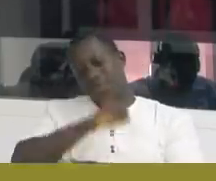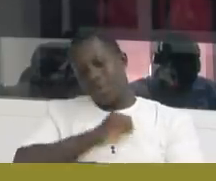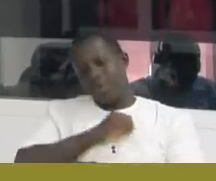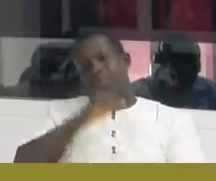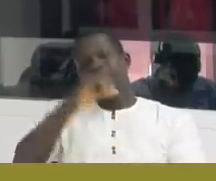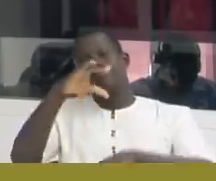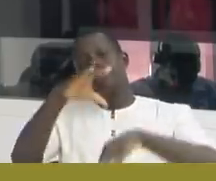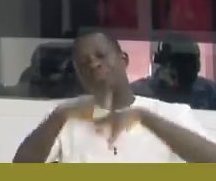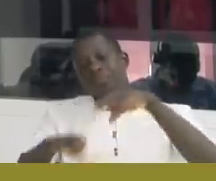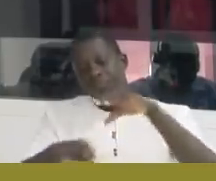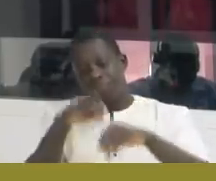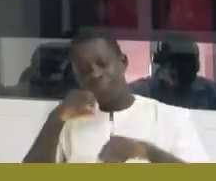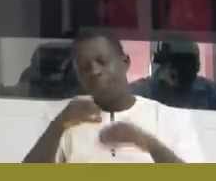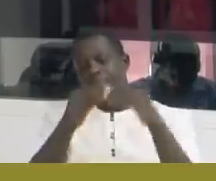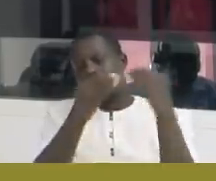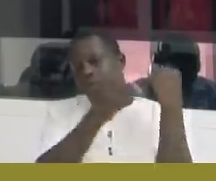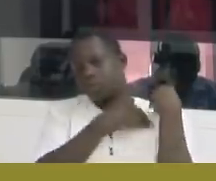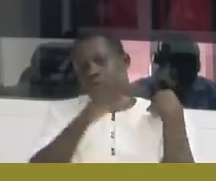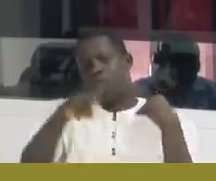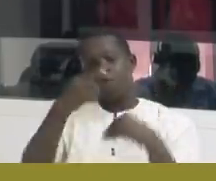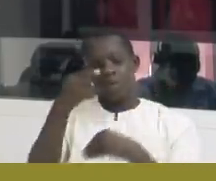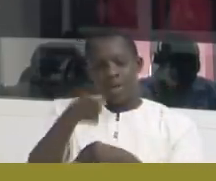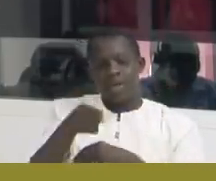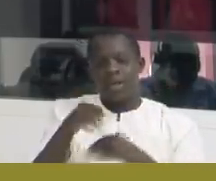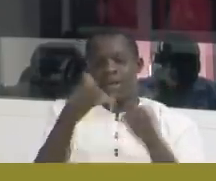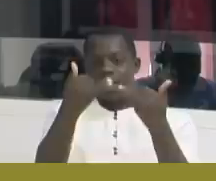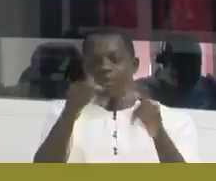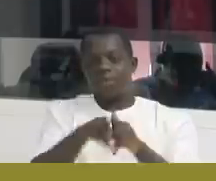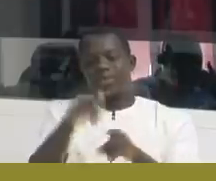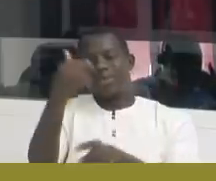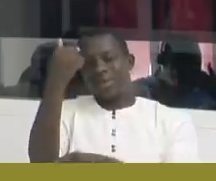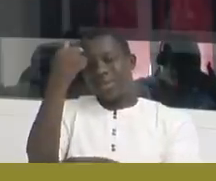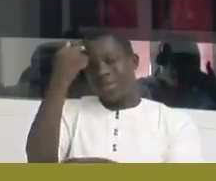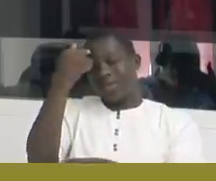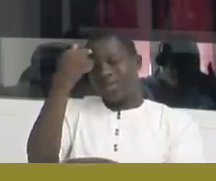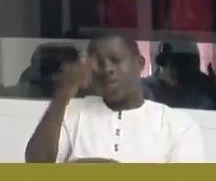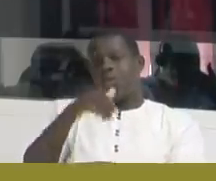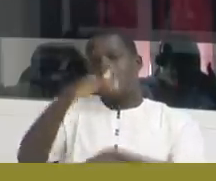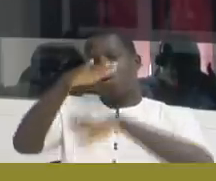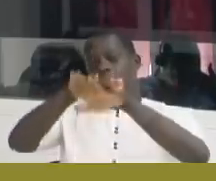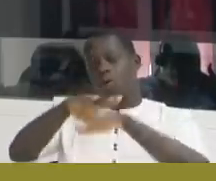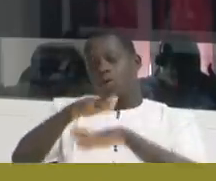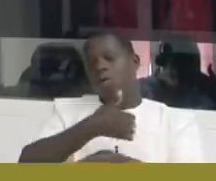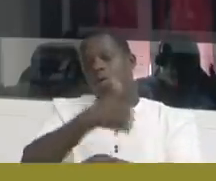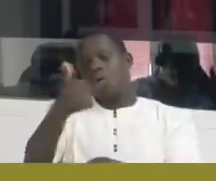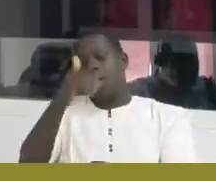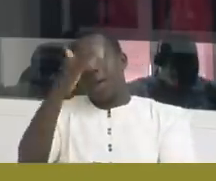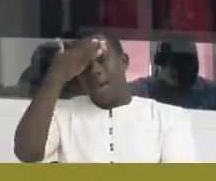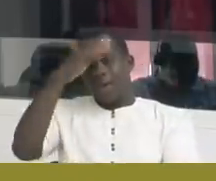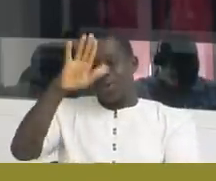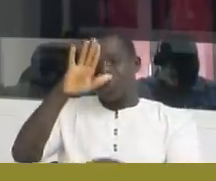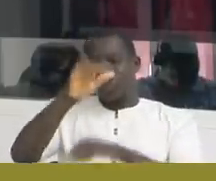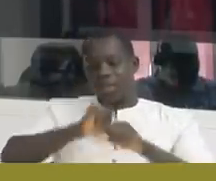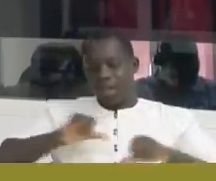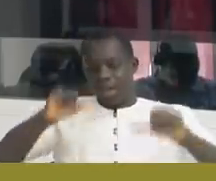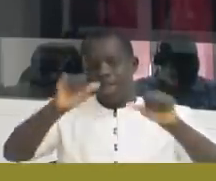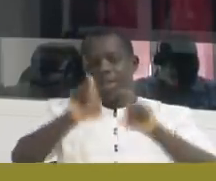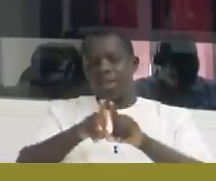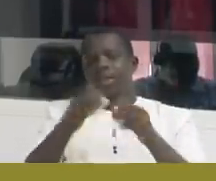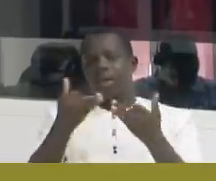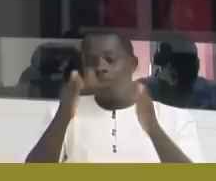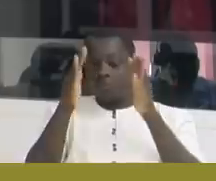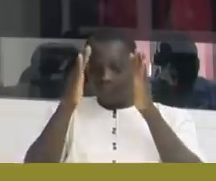avoid responsibility for that and claim responsibility on the basis of some moral ground. We are